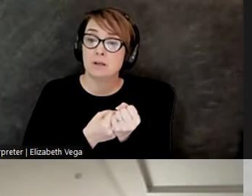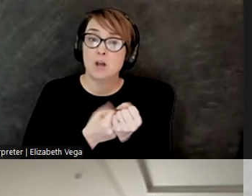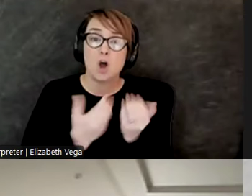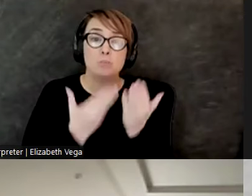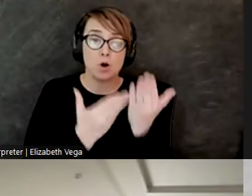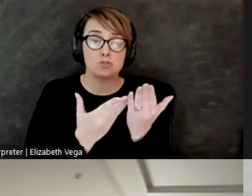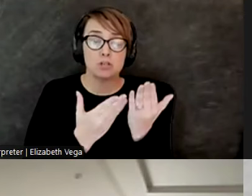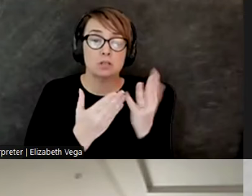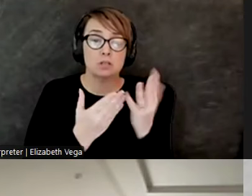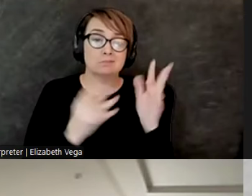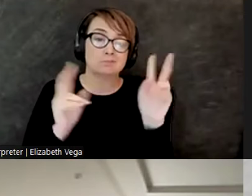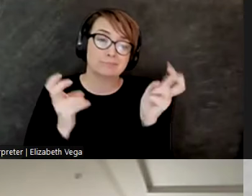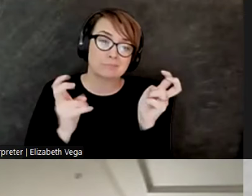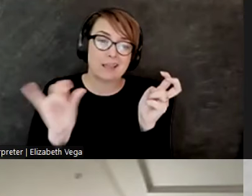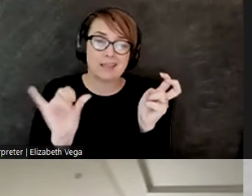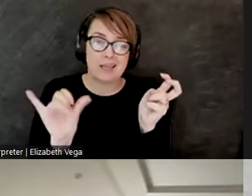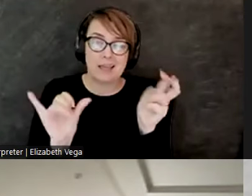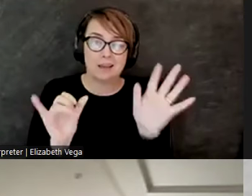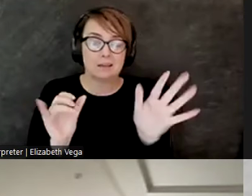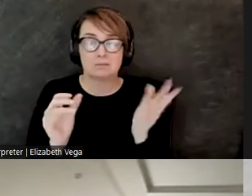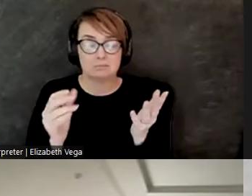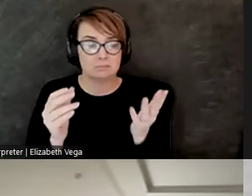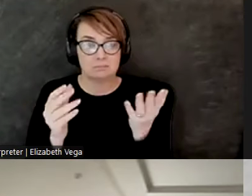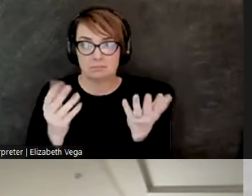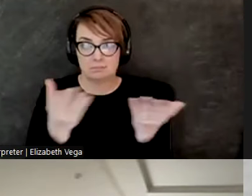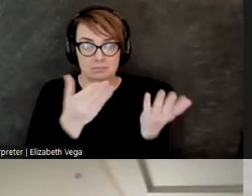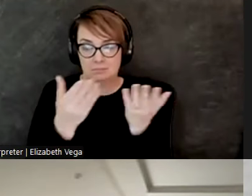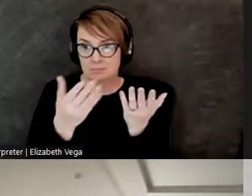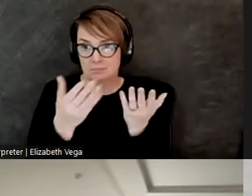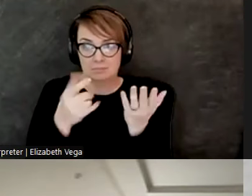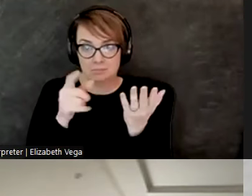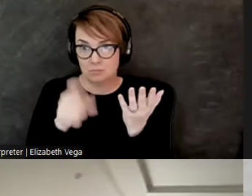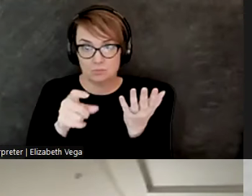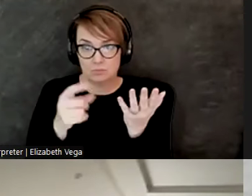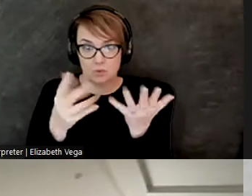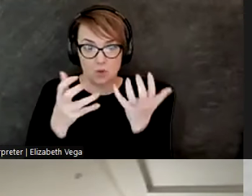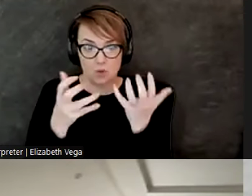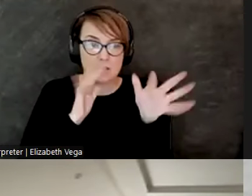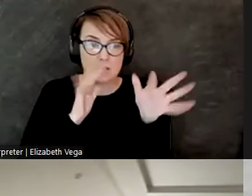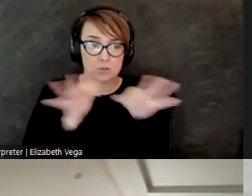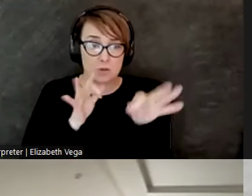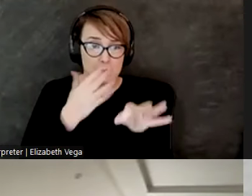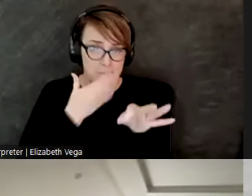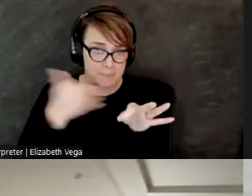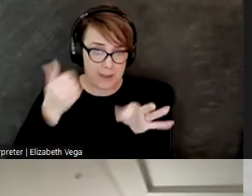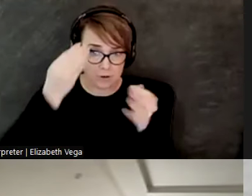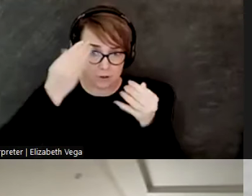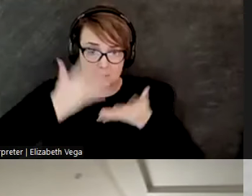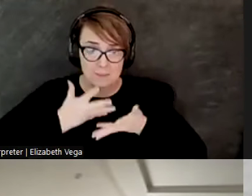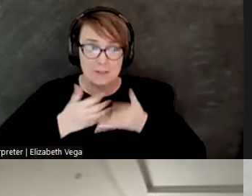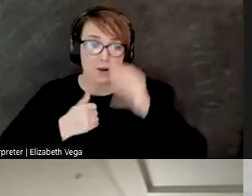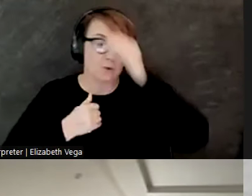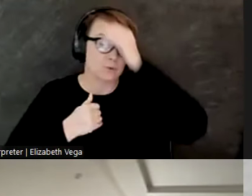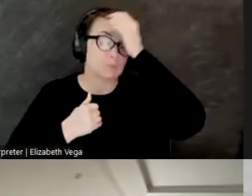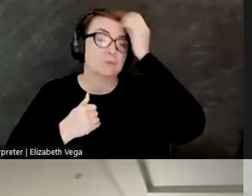like this, and would love if there's anyone who feels it needs to be described better before someone makes the motion.